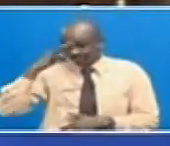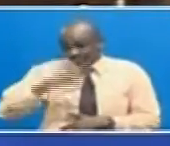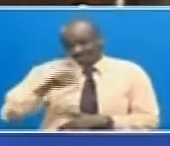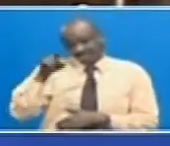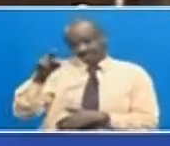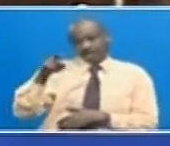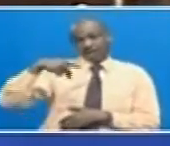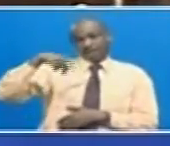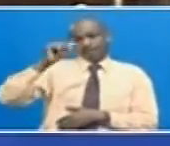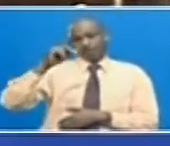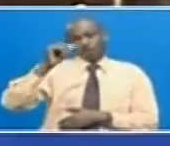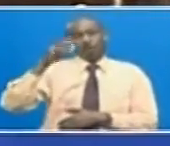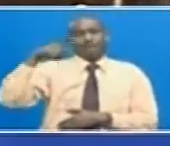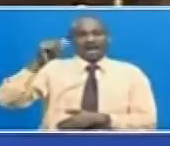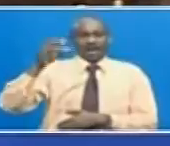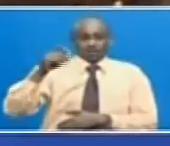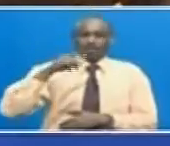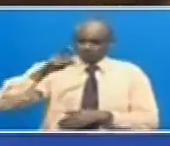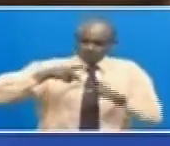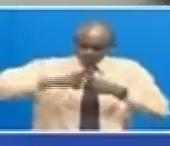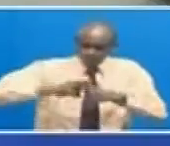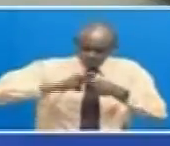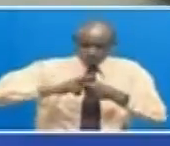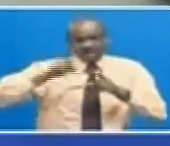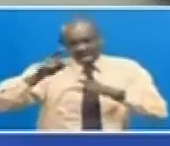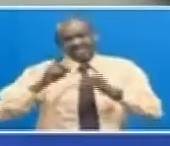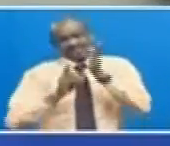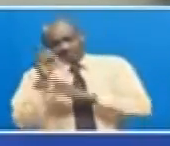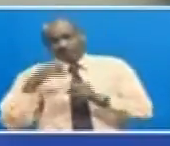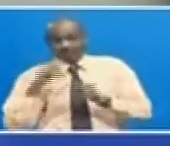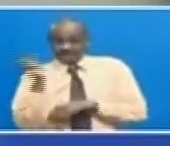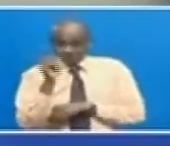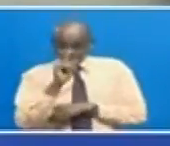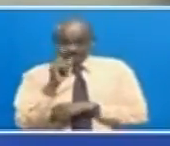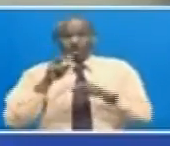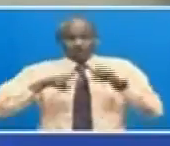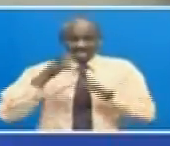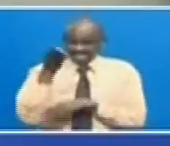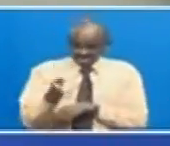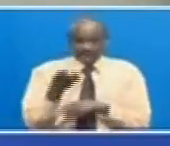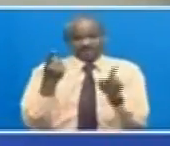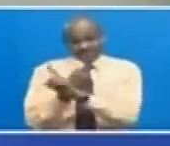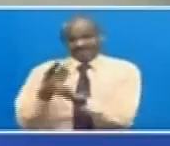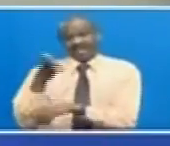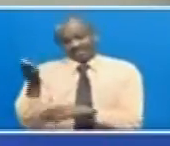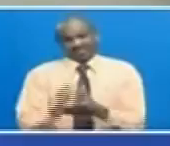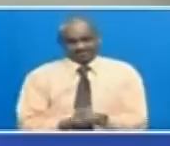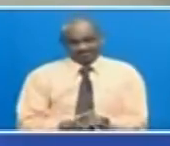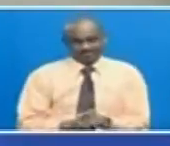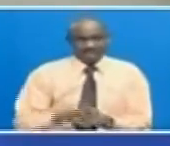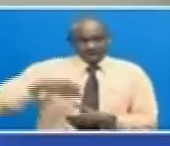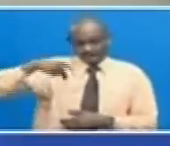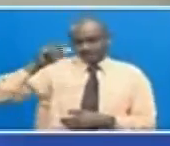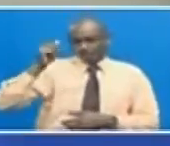institution Proparco to support the refurbishment and redevelopment of its Nairobi Serena Hotel, among others. Proparco